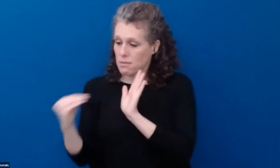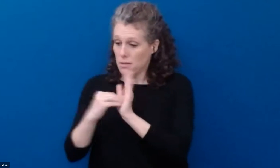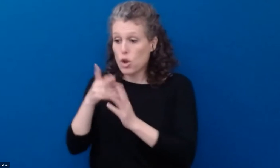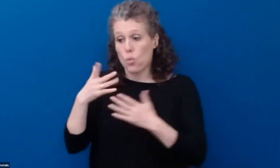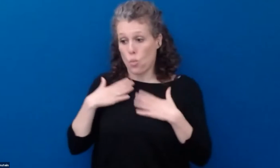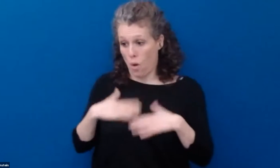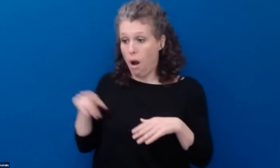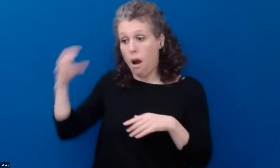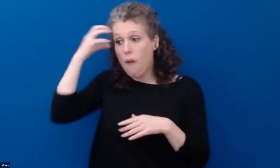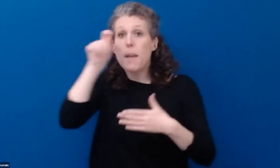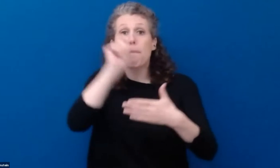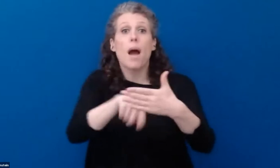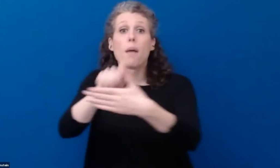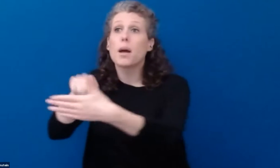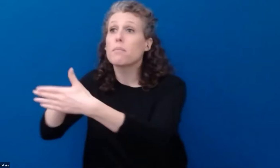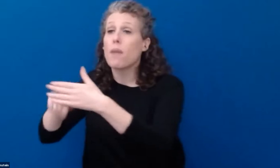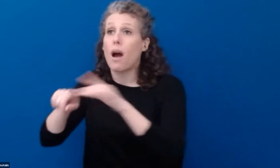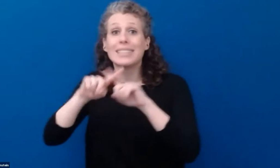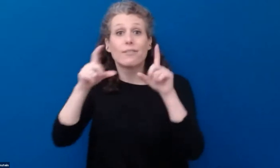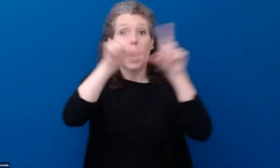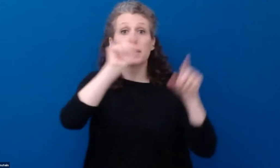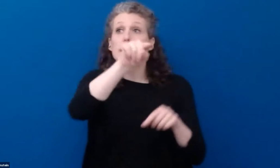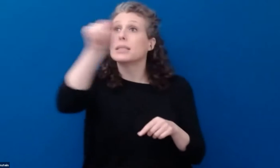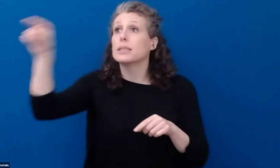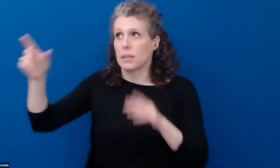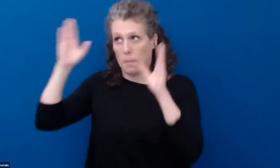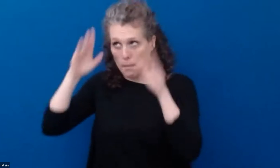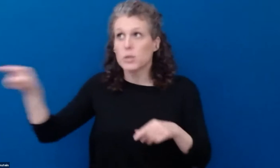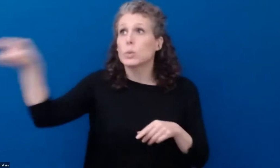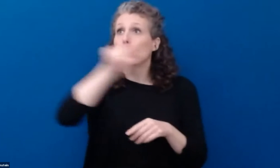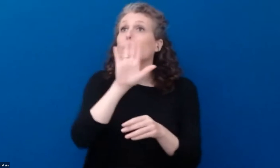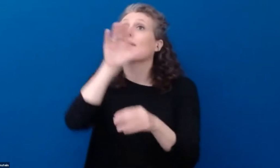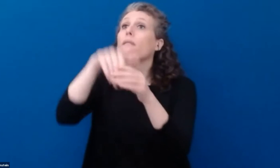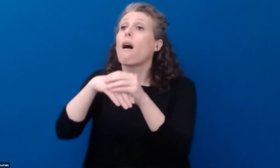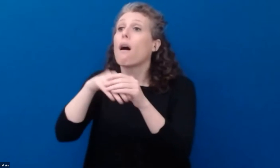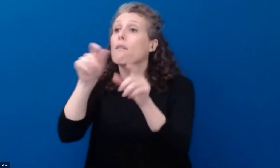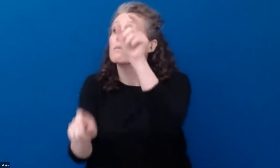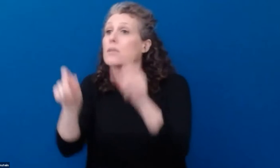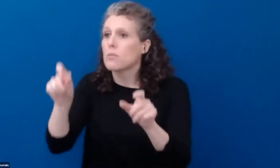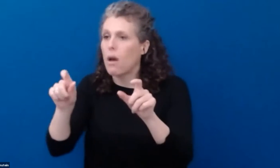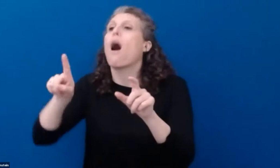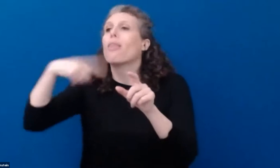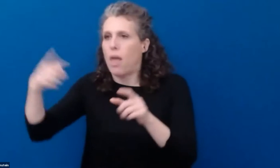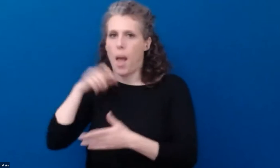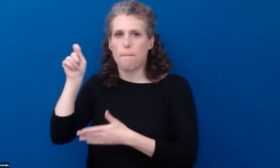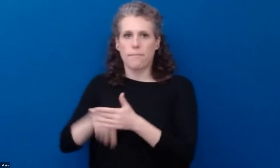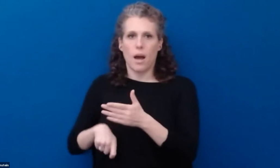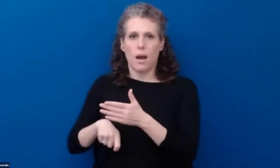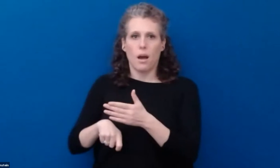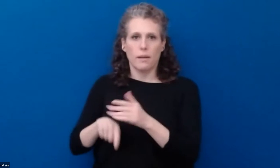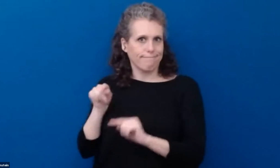view. It doesn't help with only the project leaders. No, I agree, absolutely.